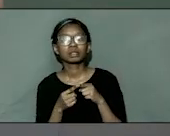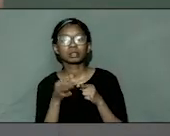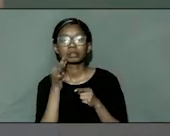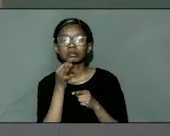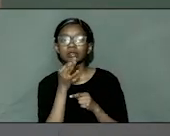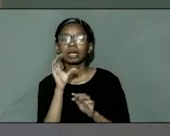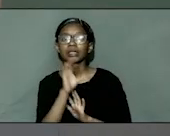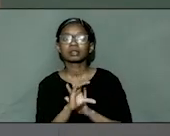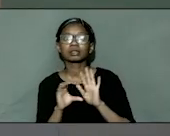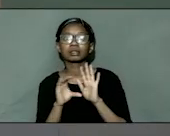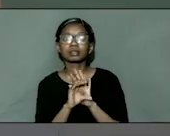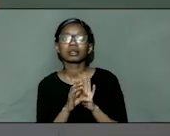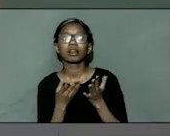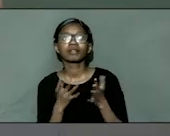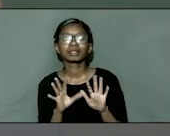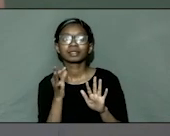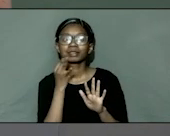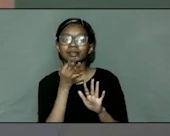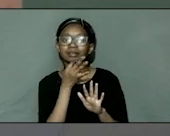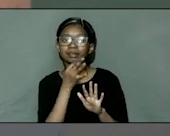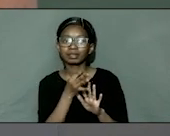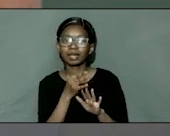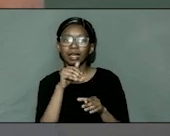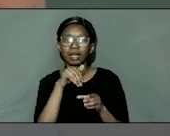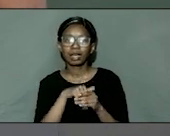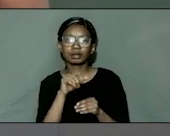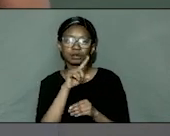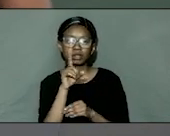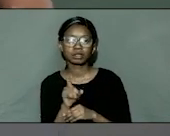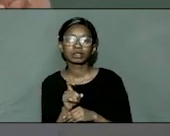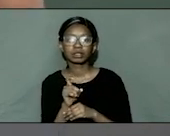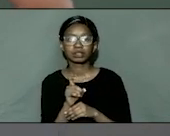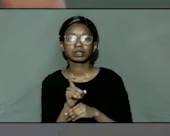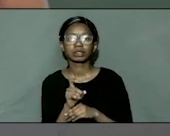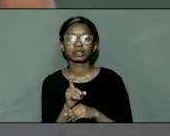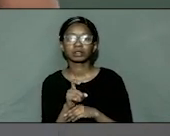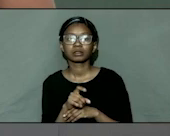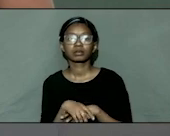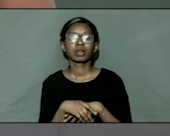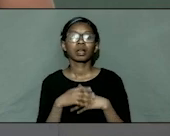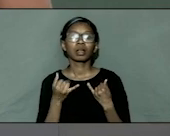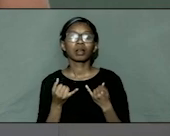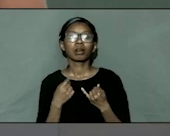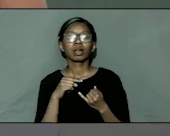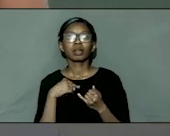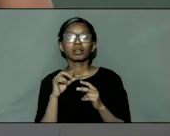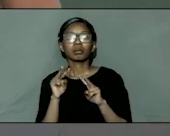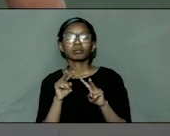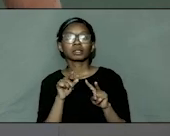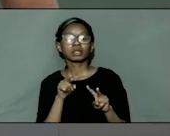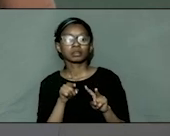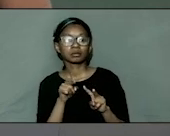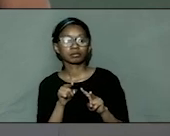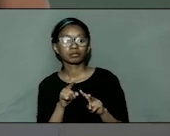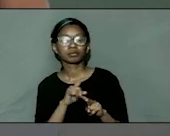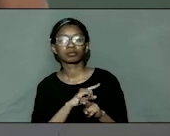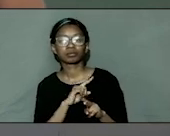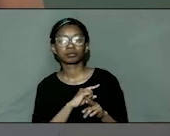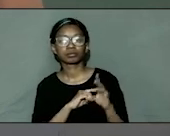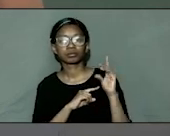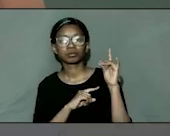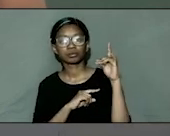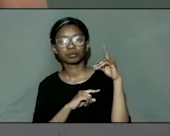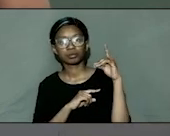they mentioned on the what? On the question. So now let us look at this one of why do giraffes